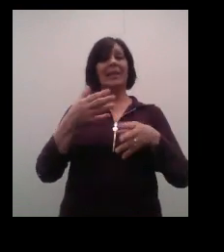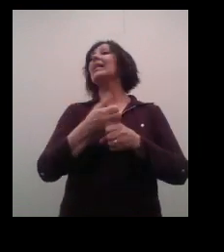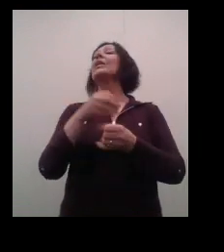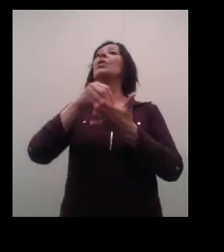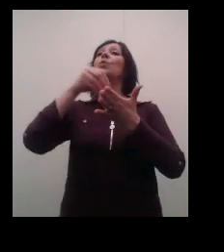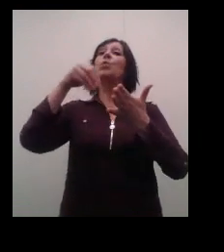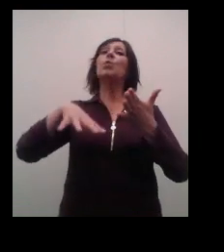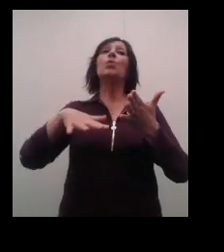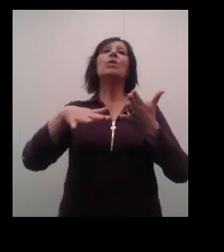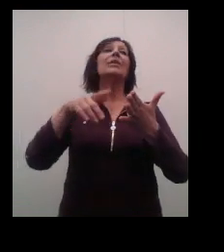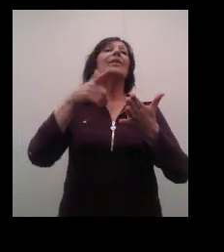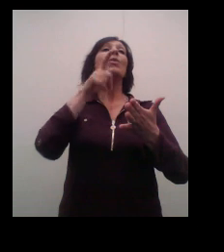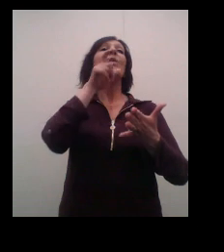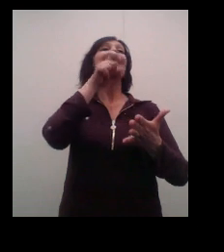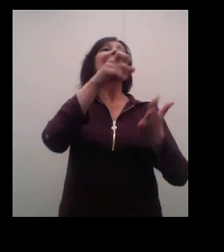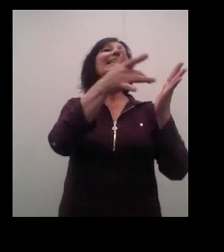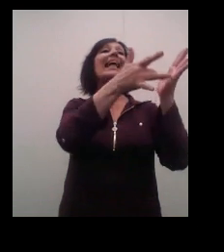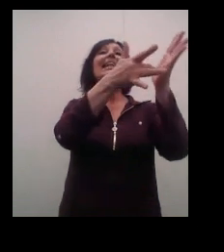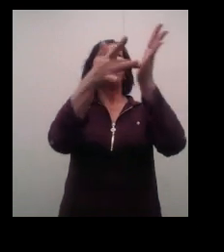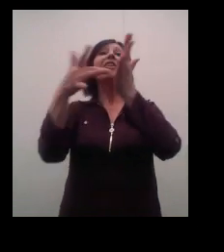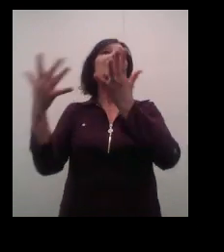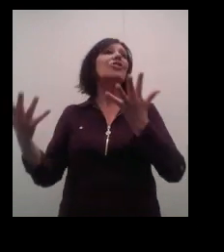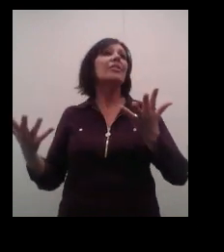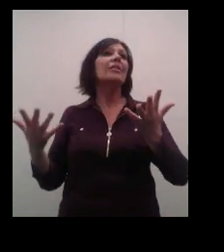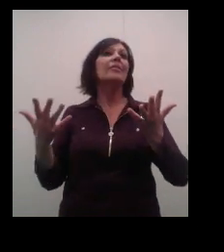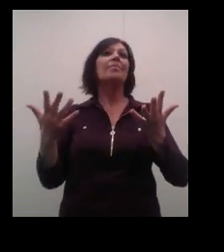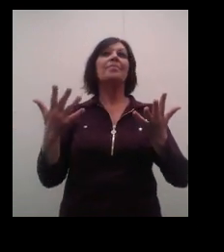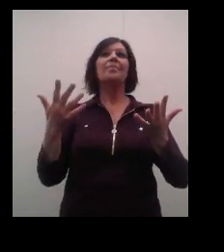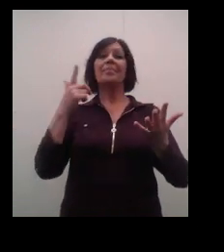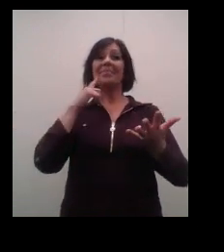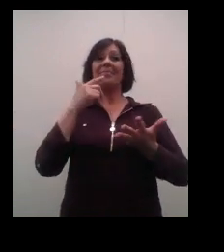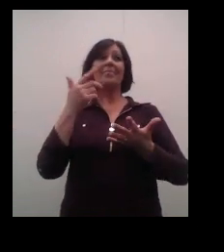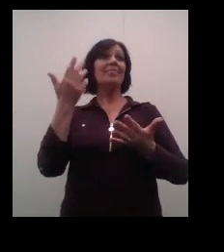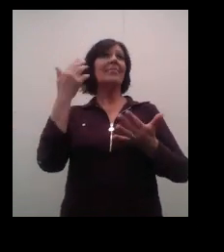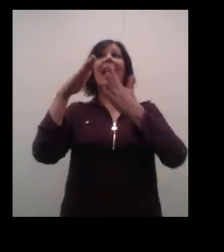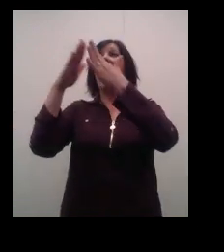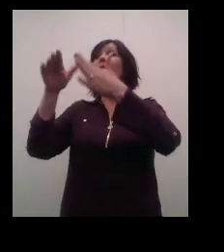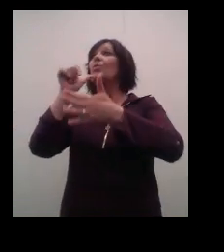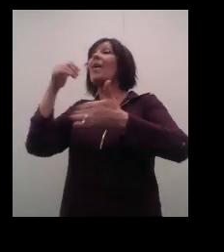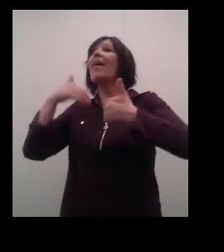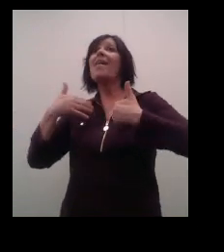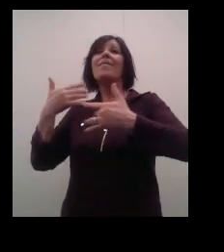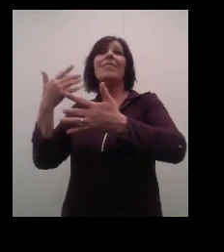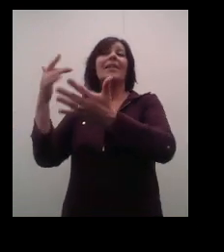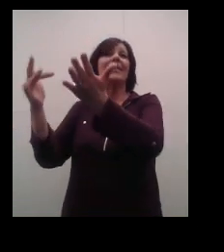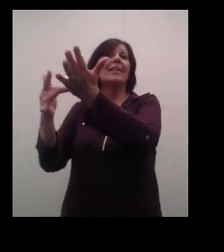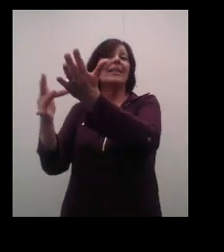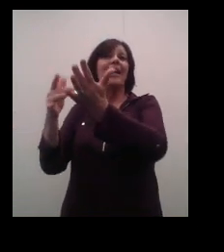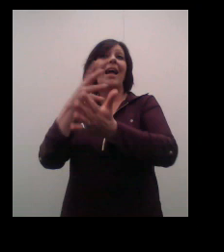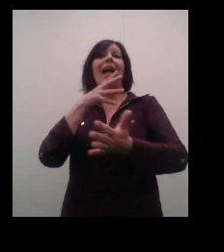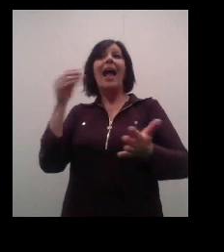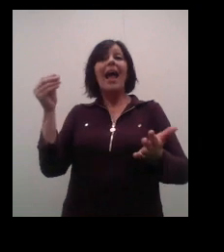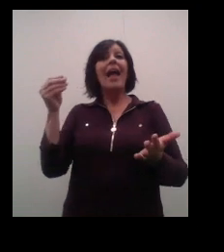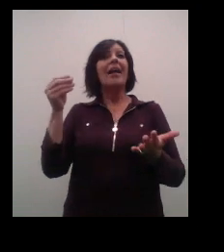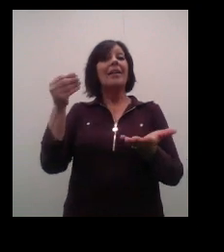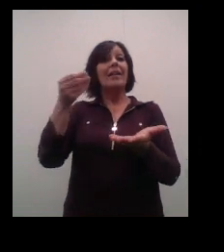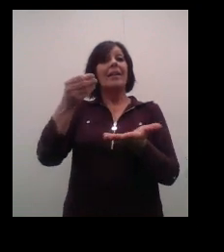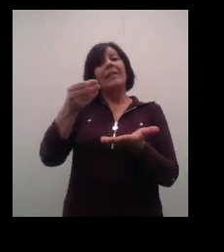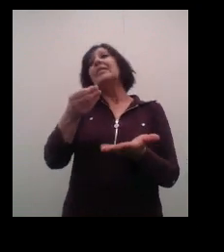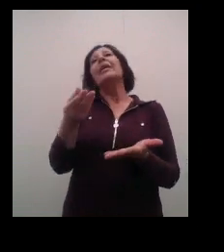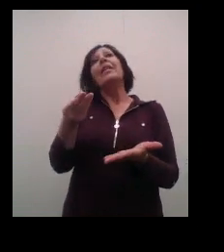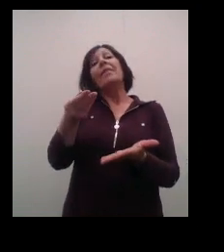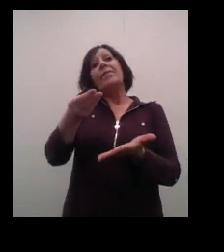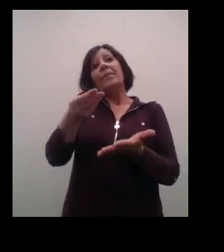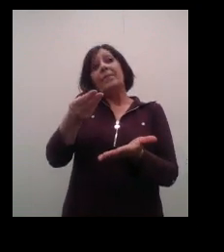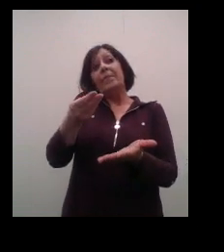the technology that they need to learn if they're in a household where they don't have that, and then the funding for the technology,